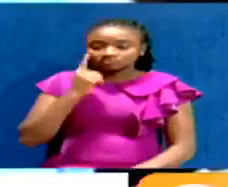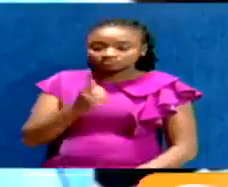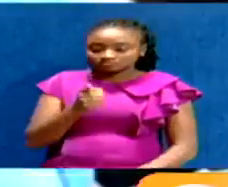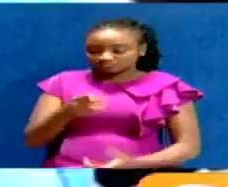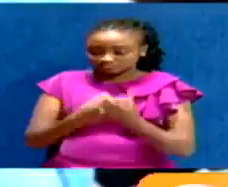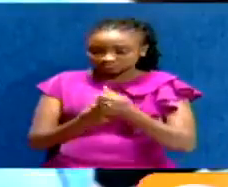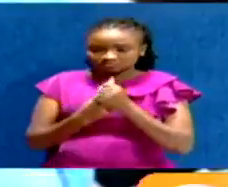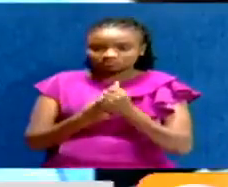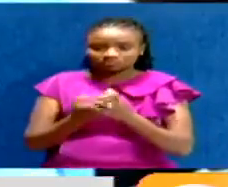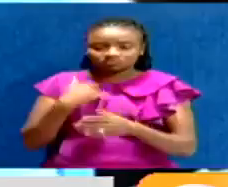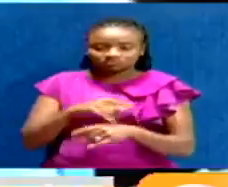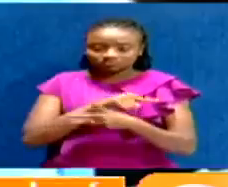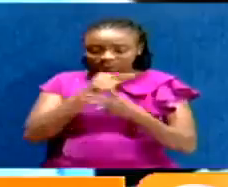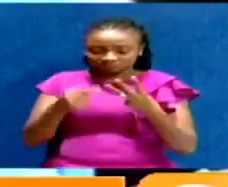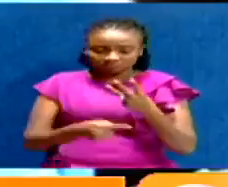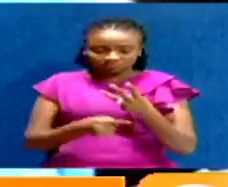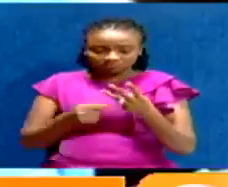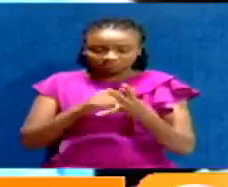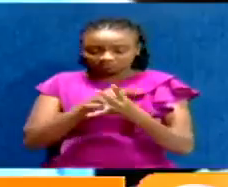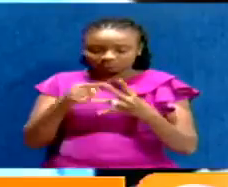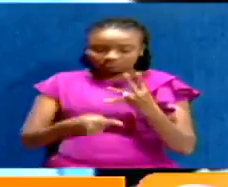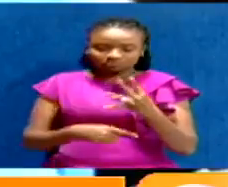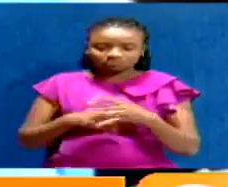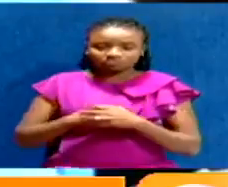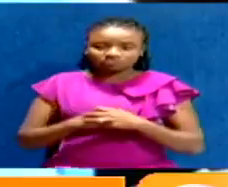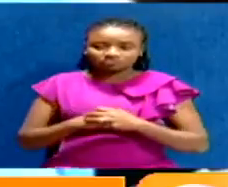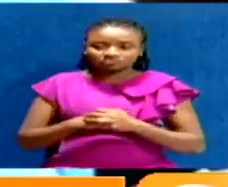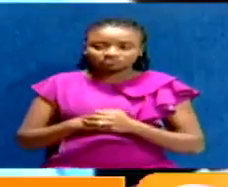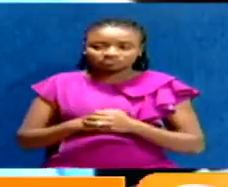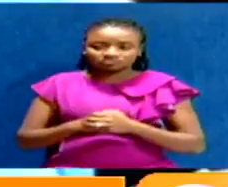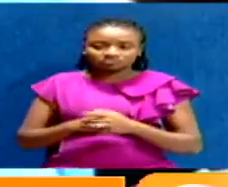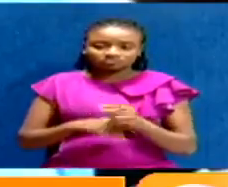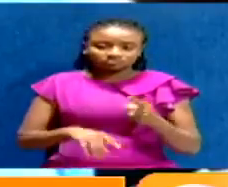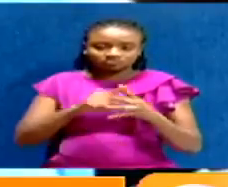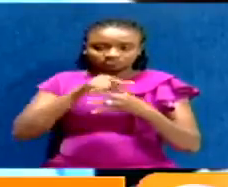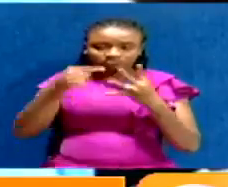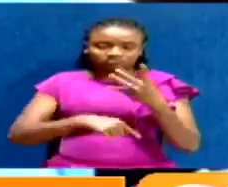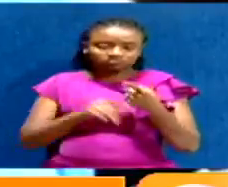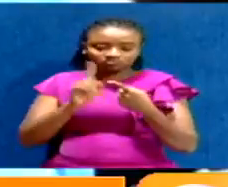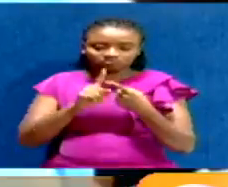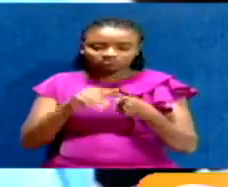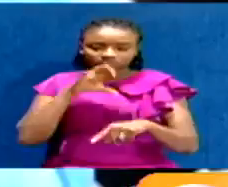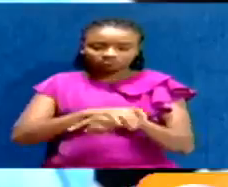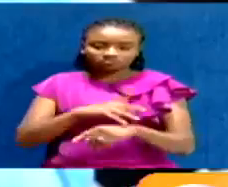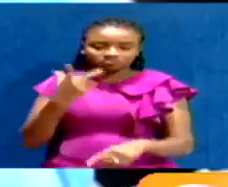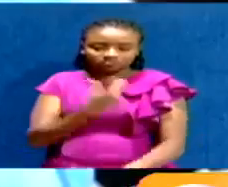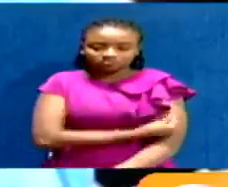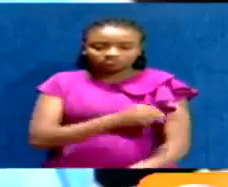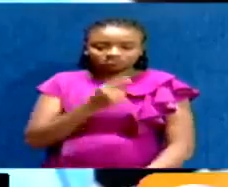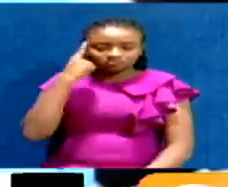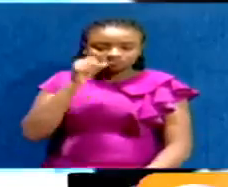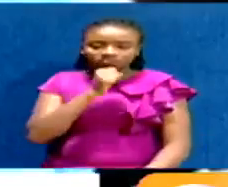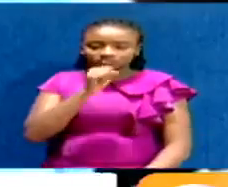4 key priorities. First, to acquire vaccines for at least 50